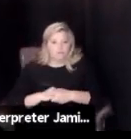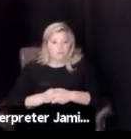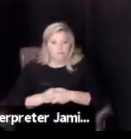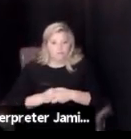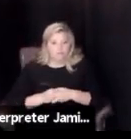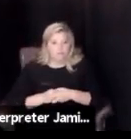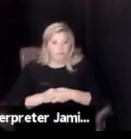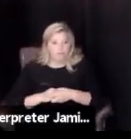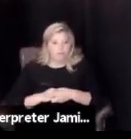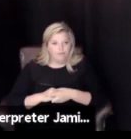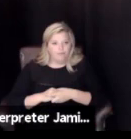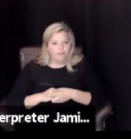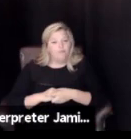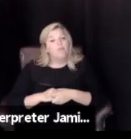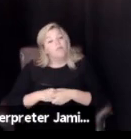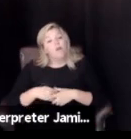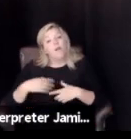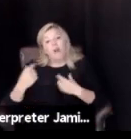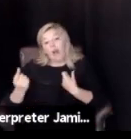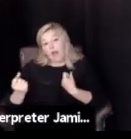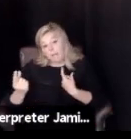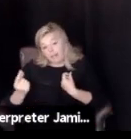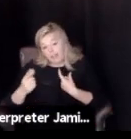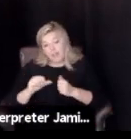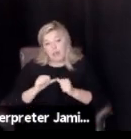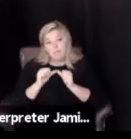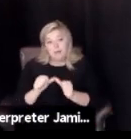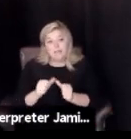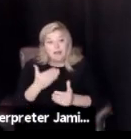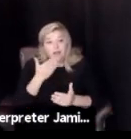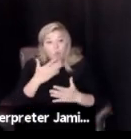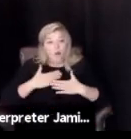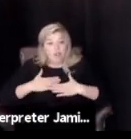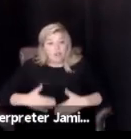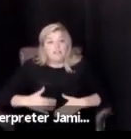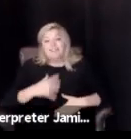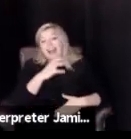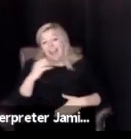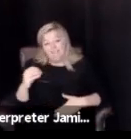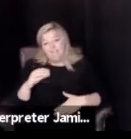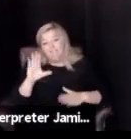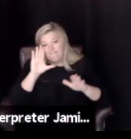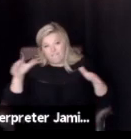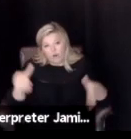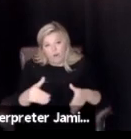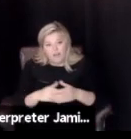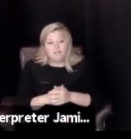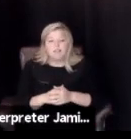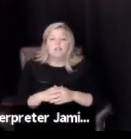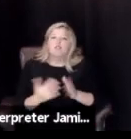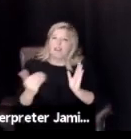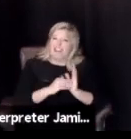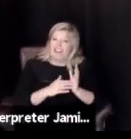All right, number 3, empathy, maintaining wellness and focus. Now, so we're still the fly on the wall